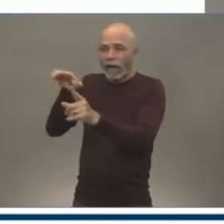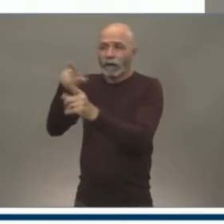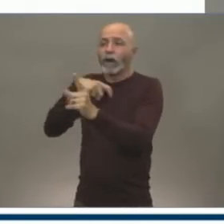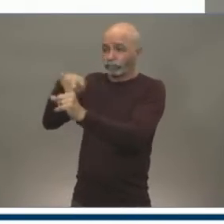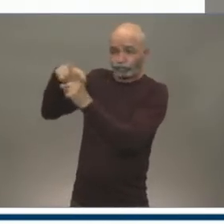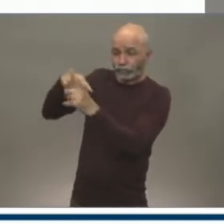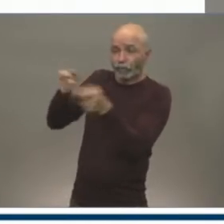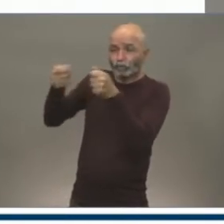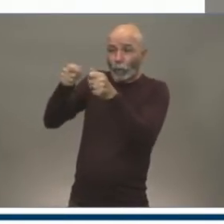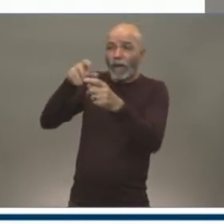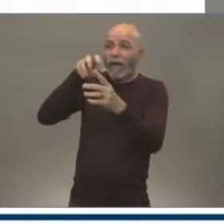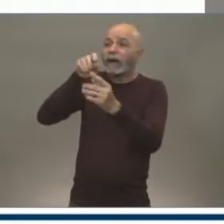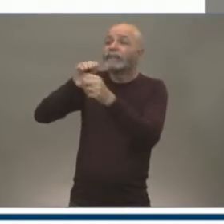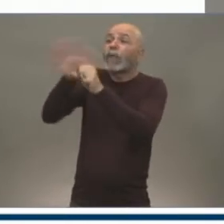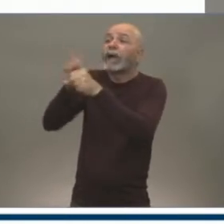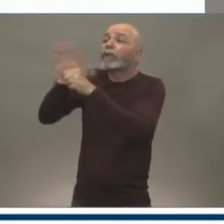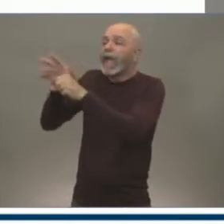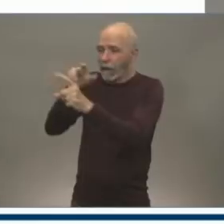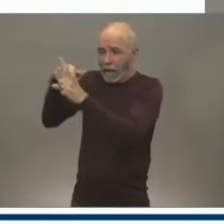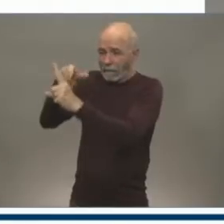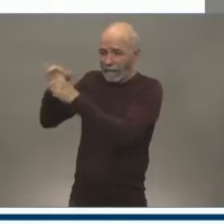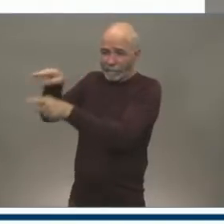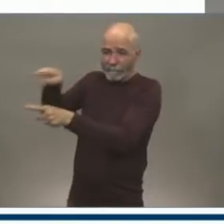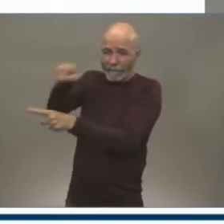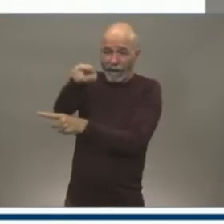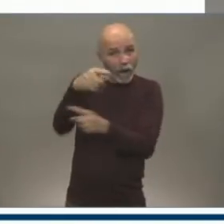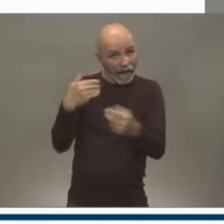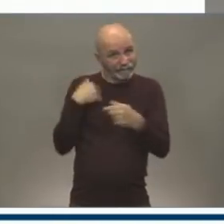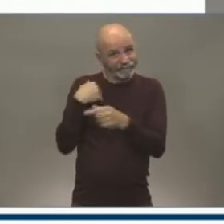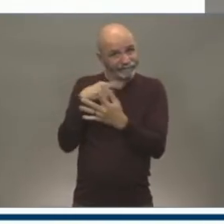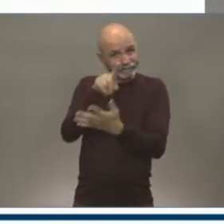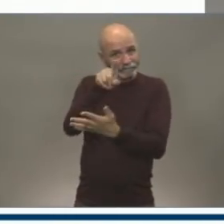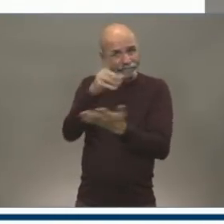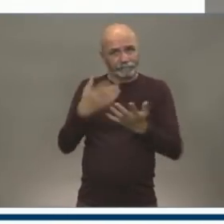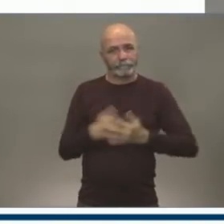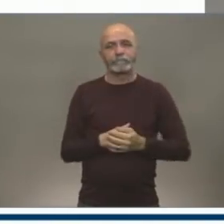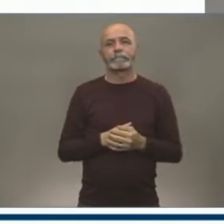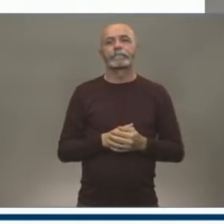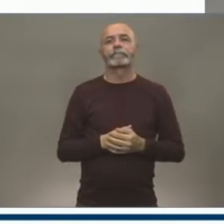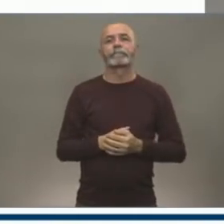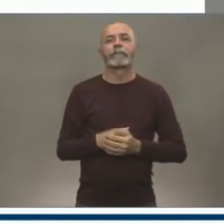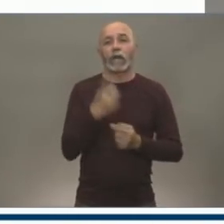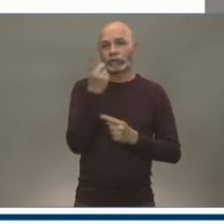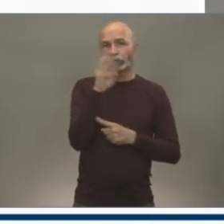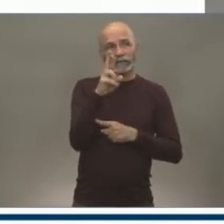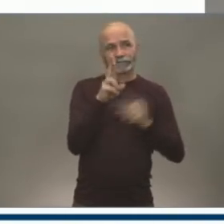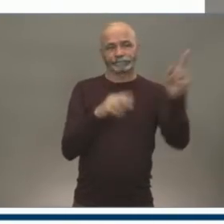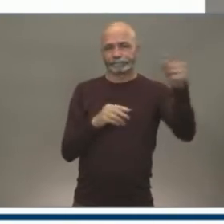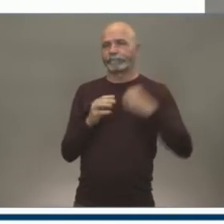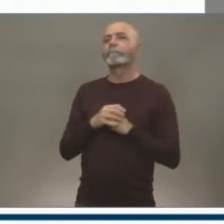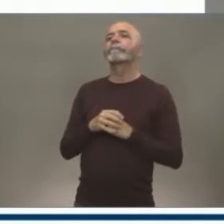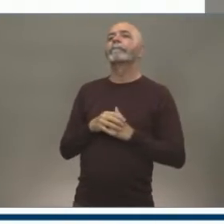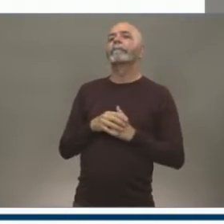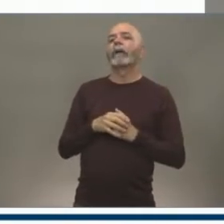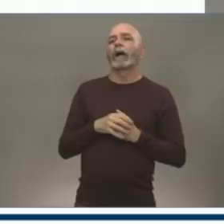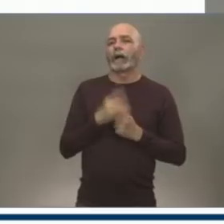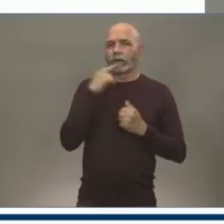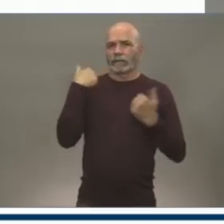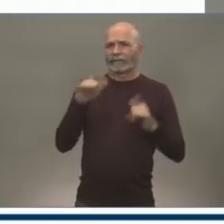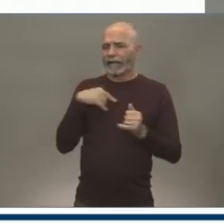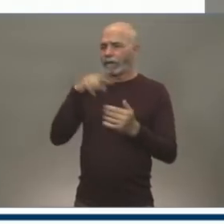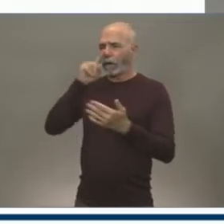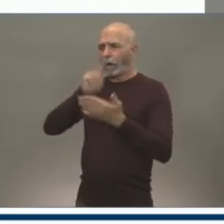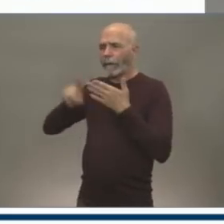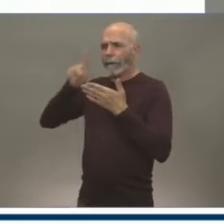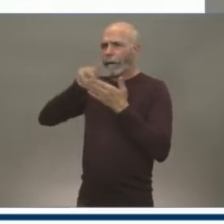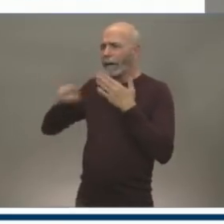everything down, we really know that we probably had for 2 or 3 weeks unrecognized spread of COVID before it really started to